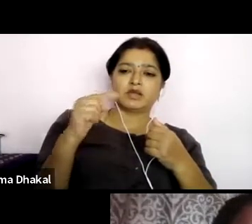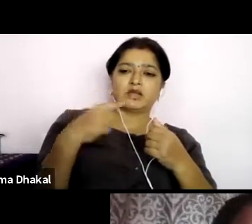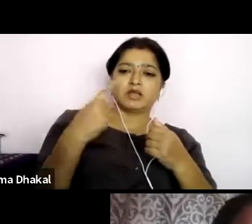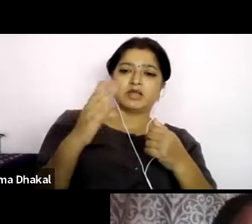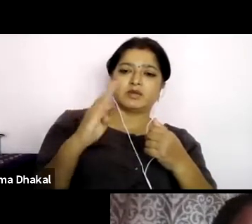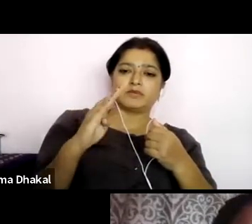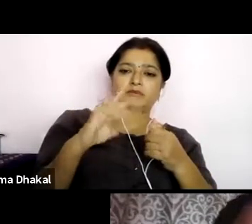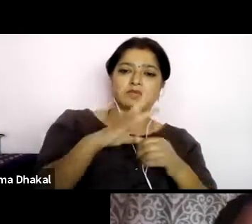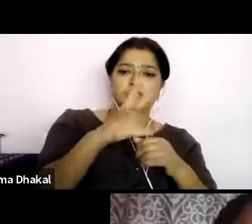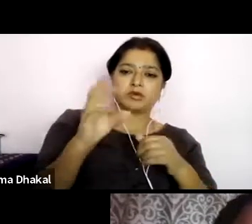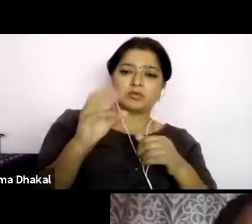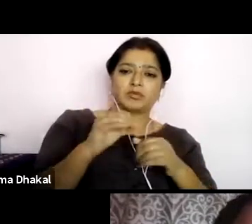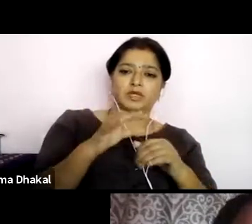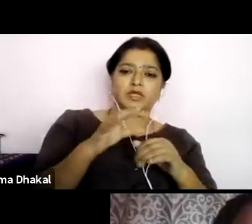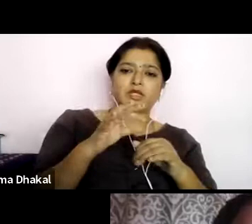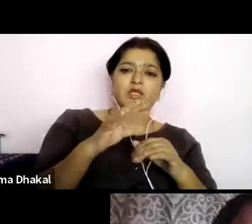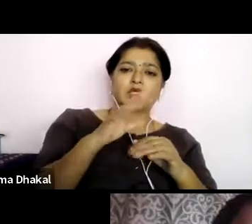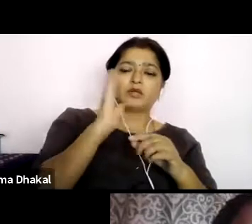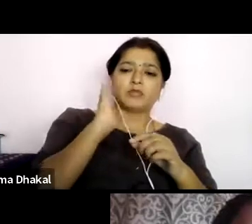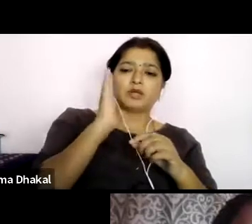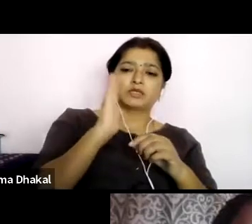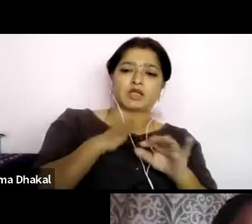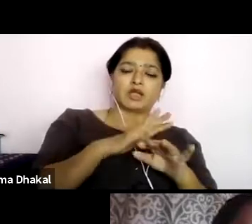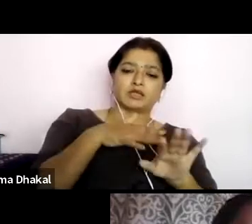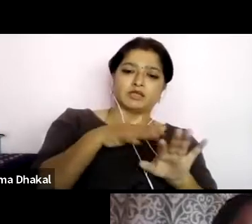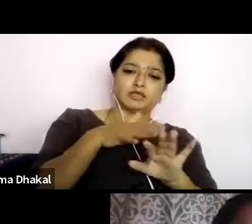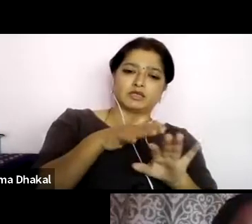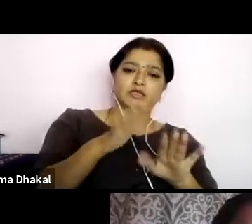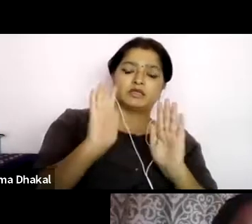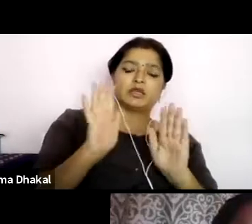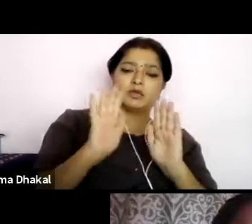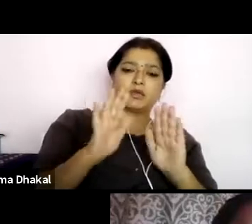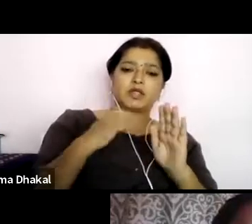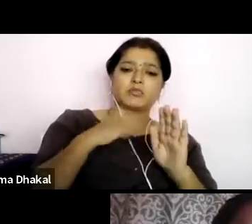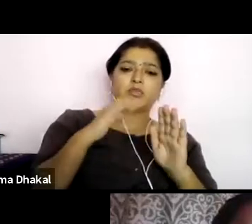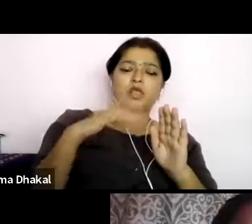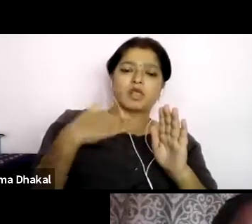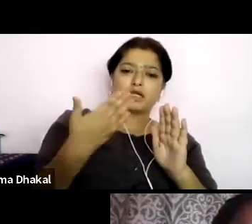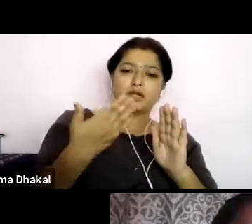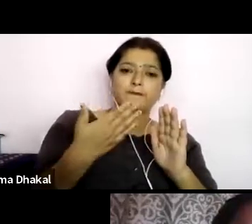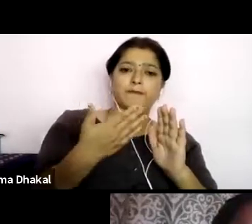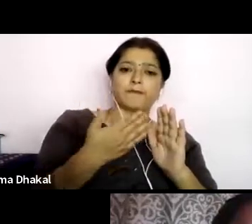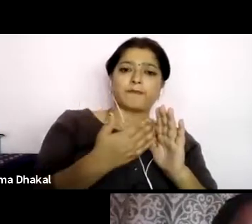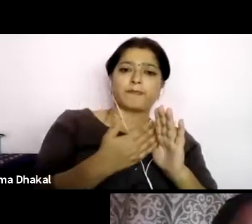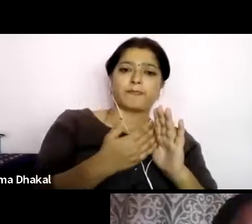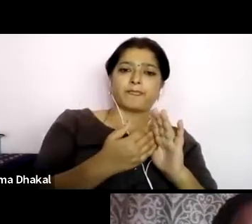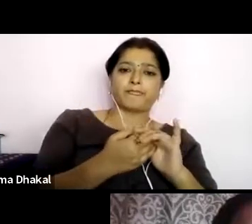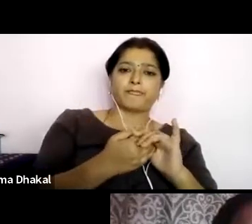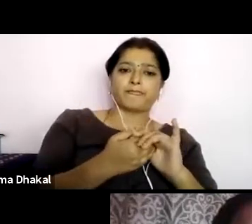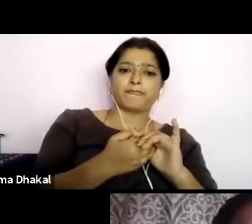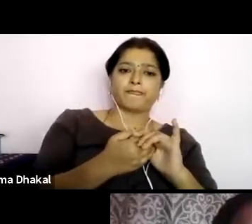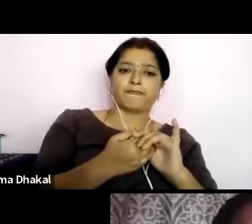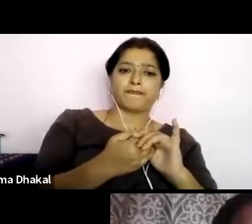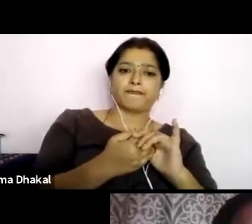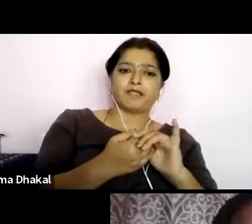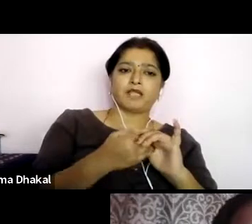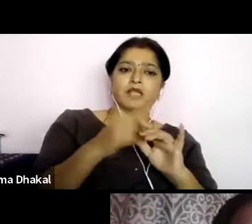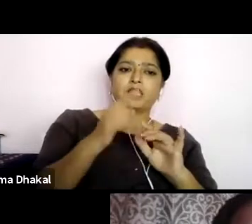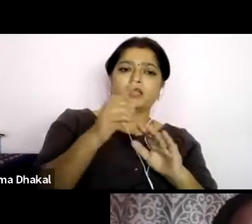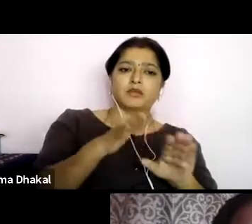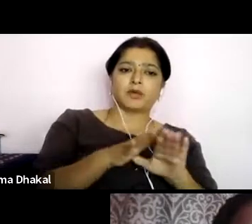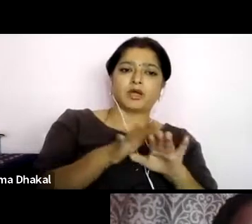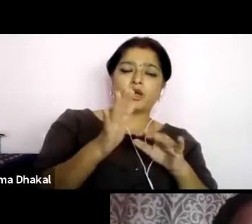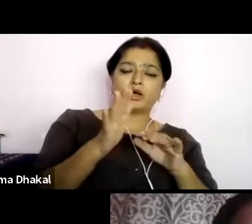just wondering, you spoke a lot about the way you work within the context of